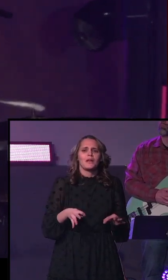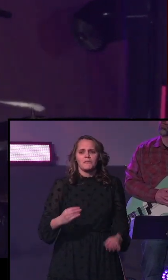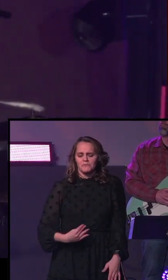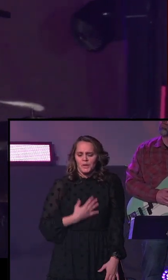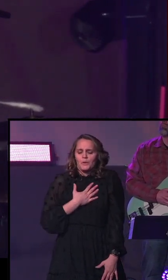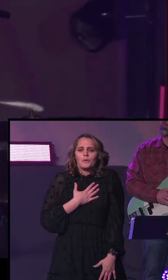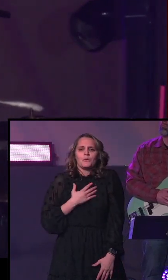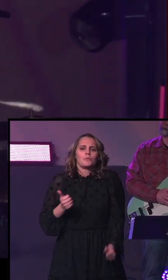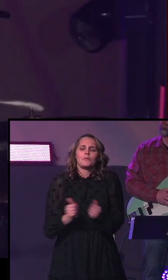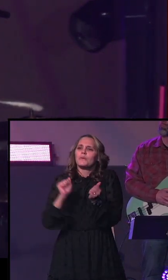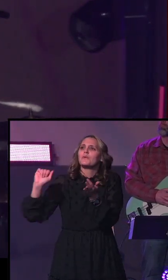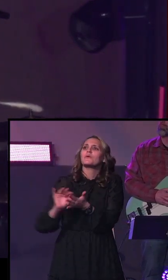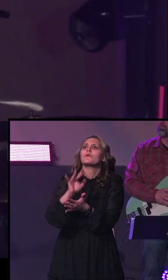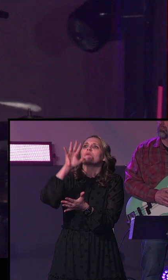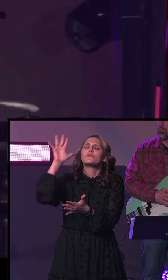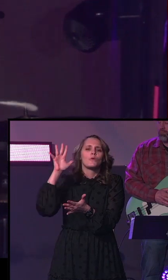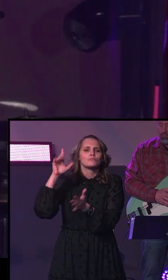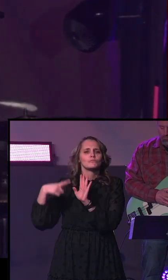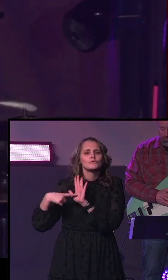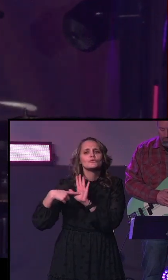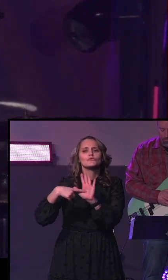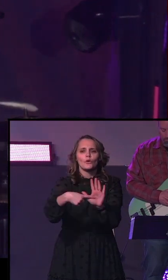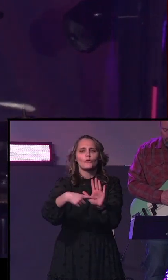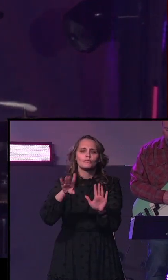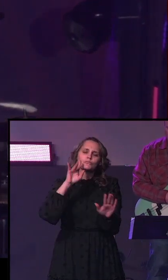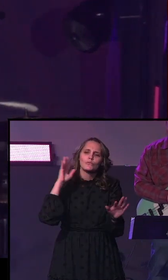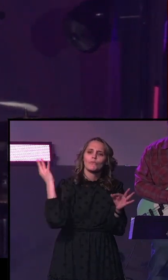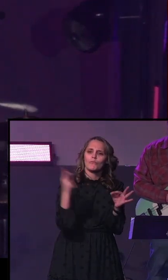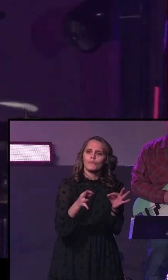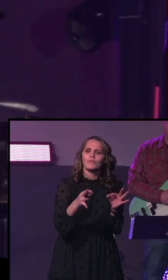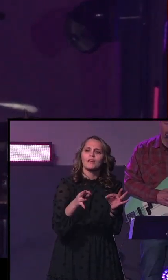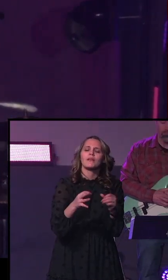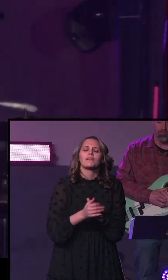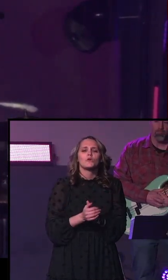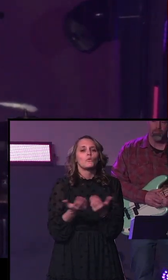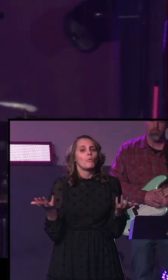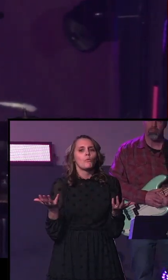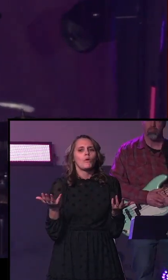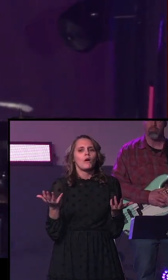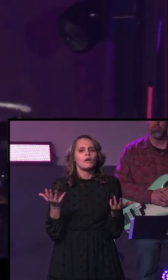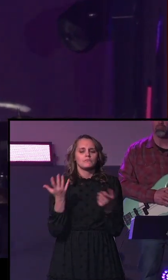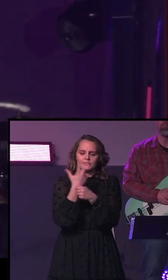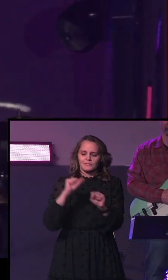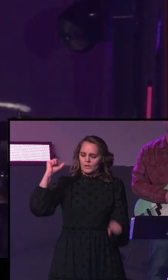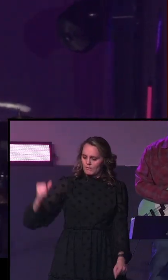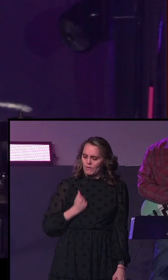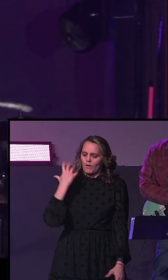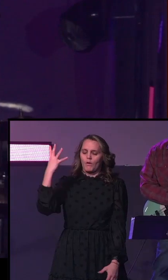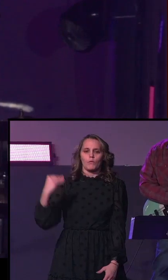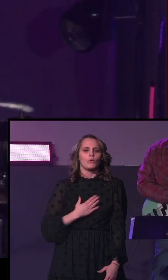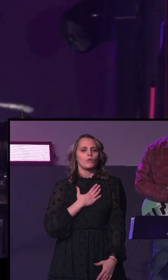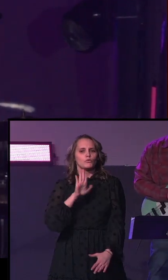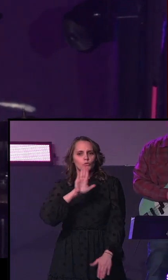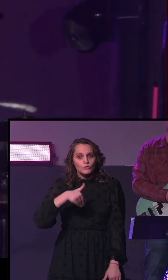glory, obtaining the outcome of your faith, which is the salvation of your souls." God